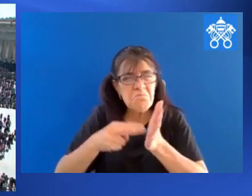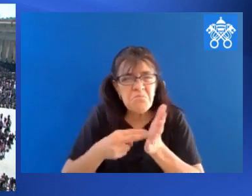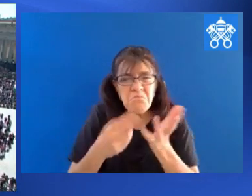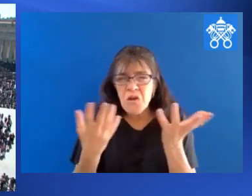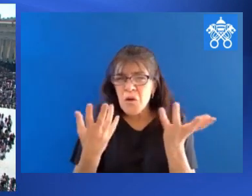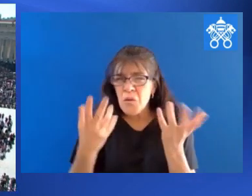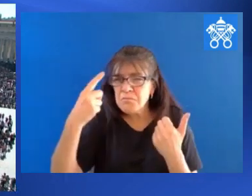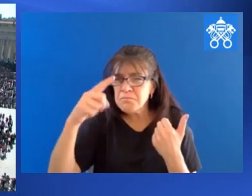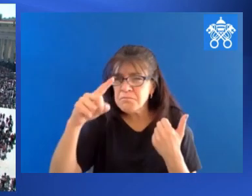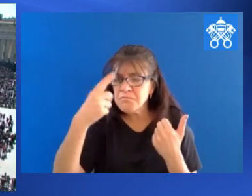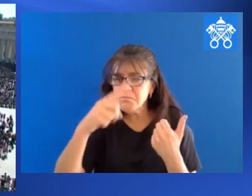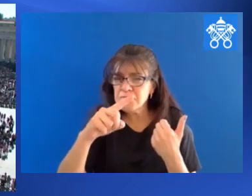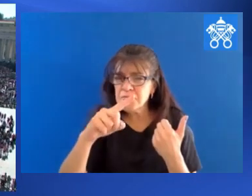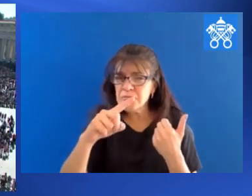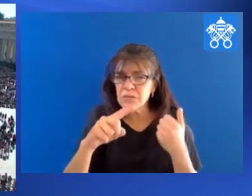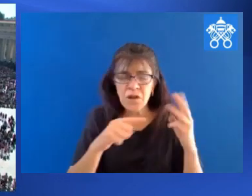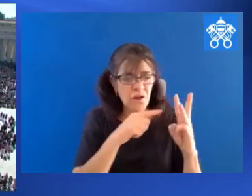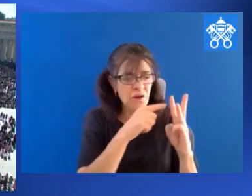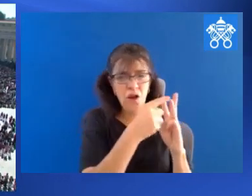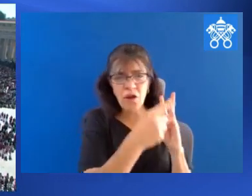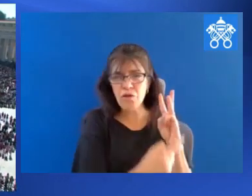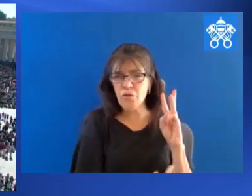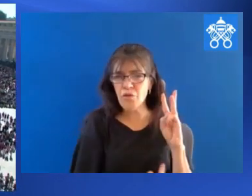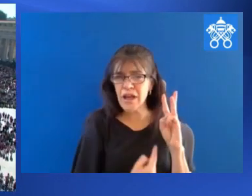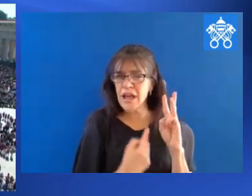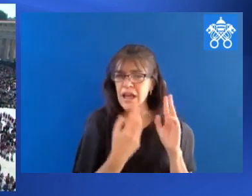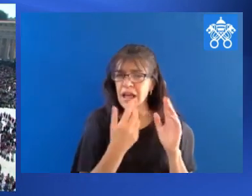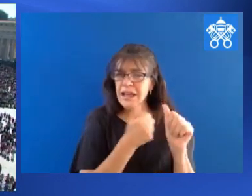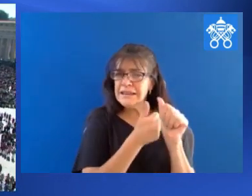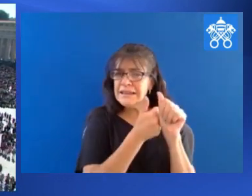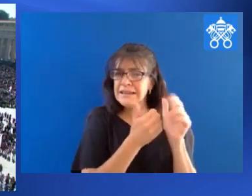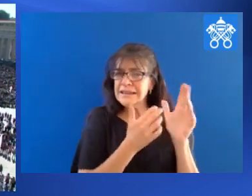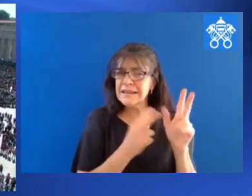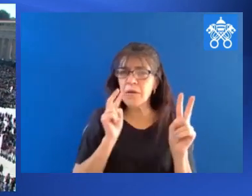consist? What do the disciples see?